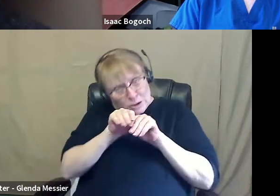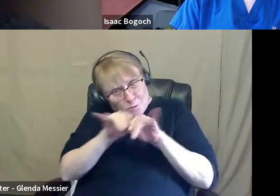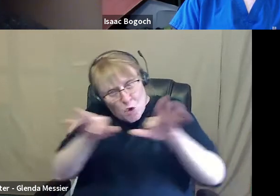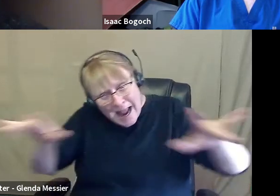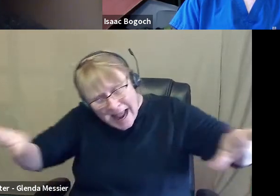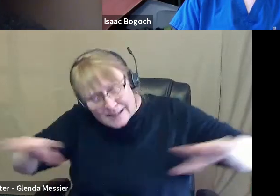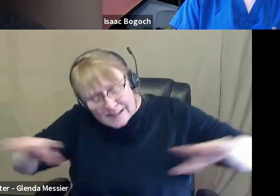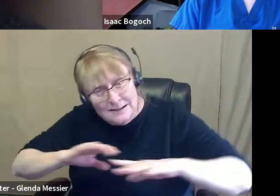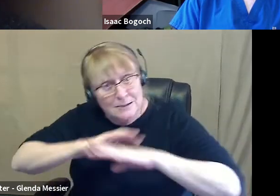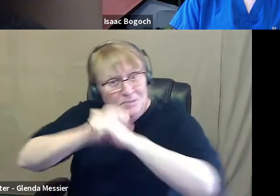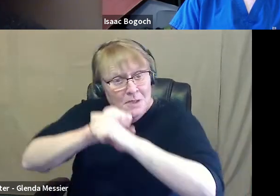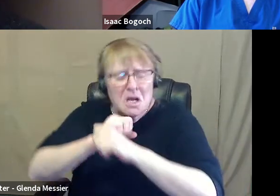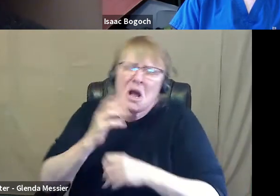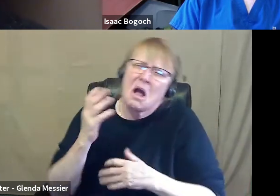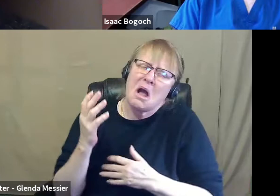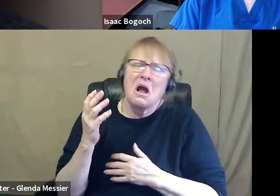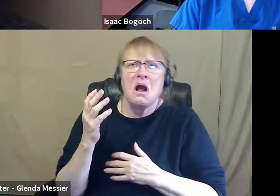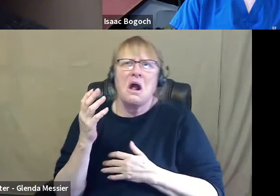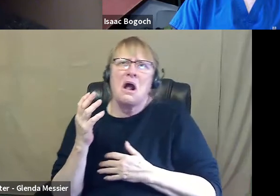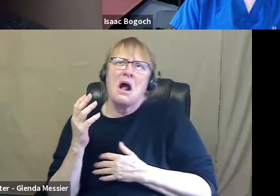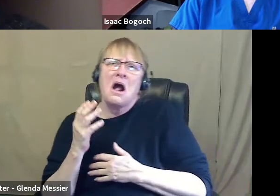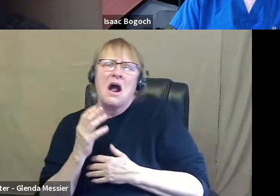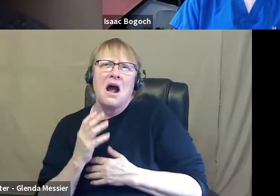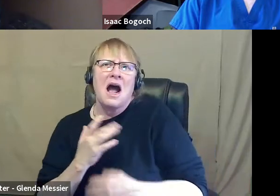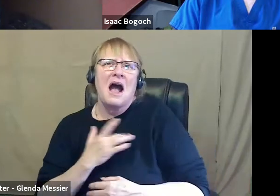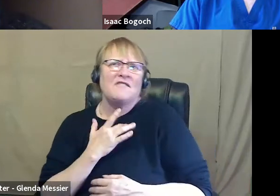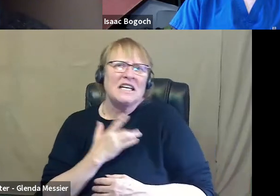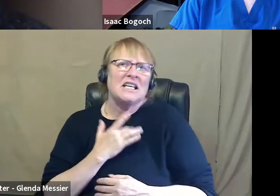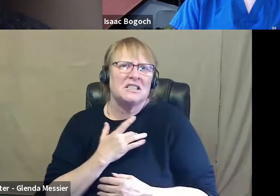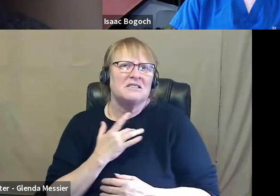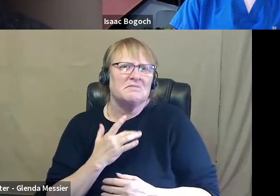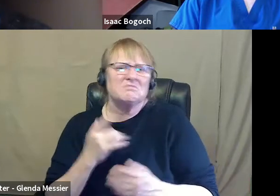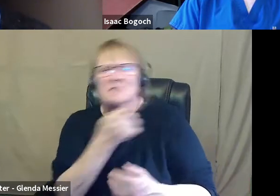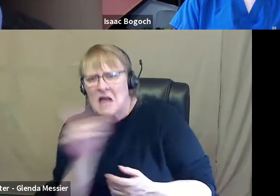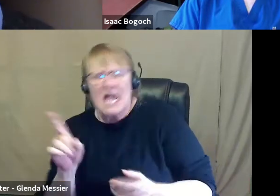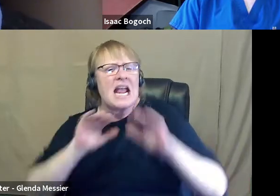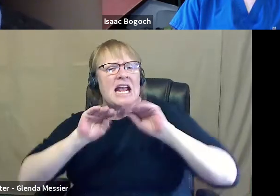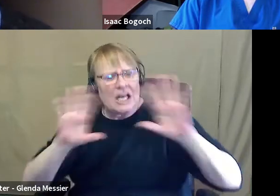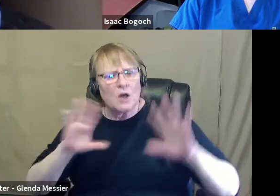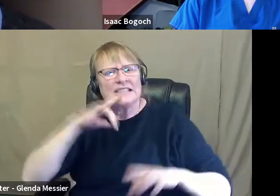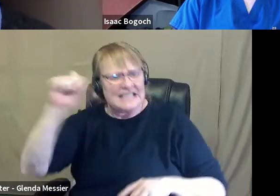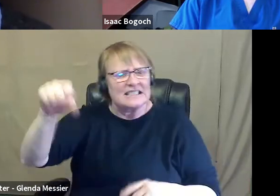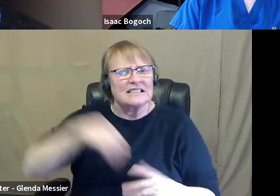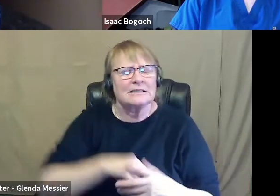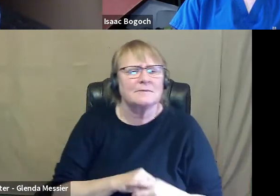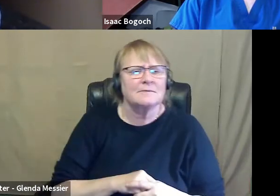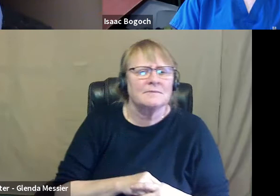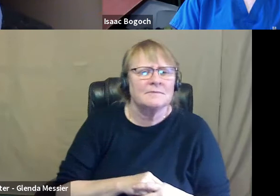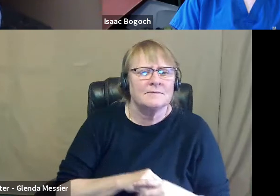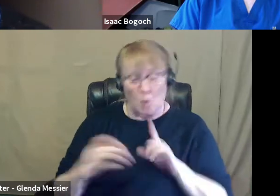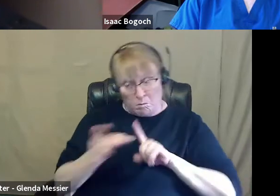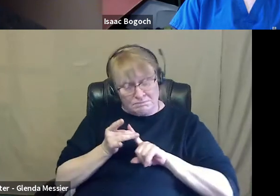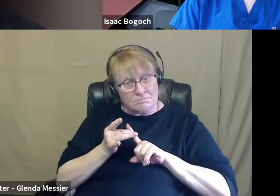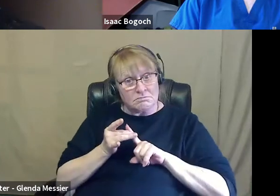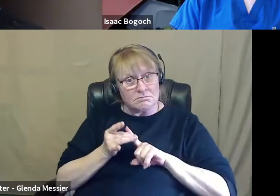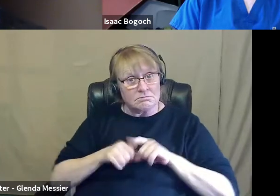starting to get more robust information. I think most people clearly state, yeah, absolutely. So not only do they prevent illness, not only do they prevent